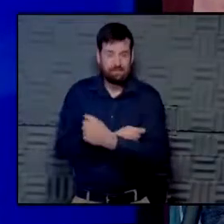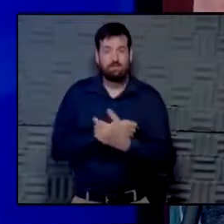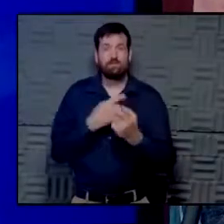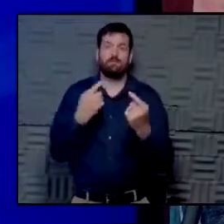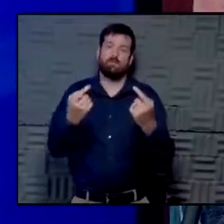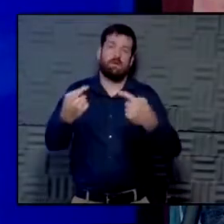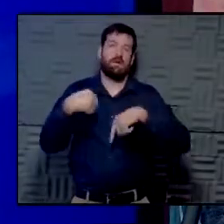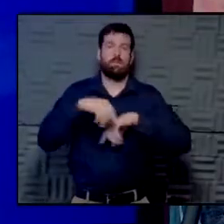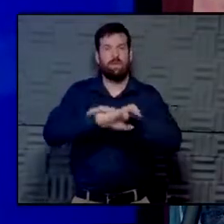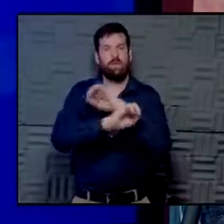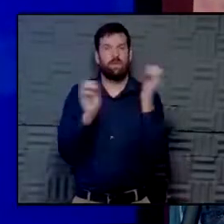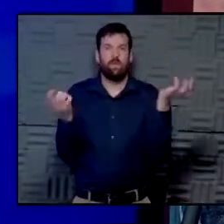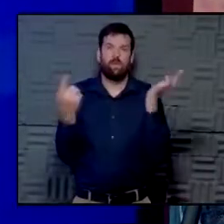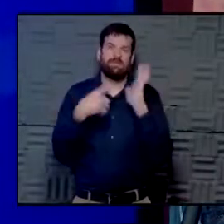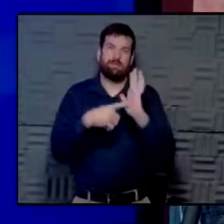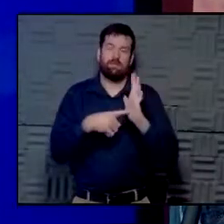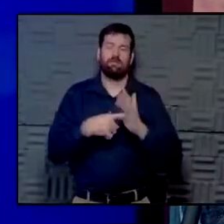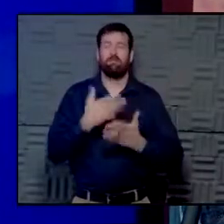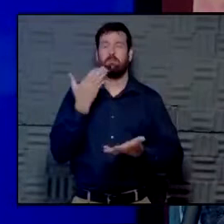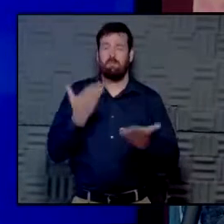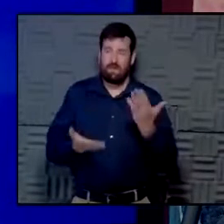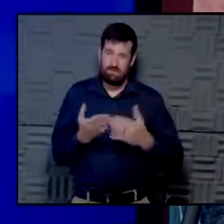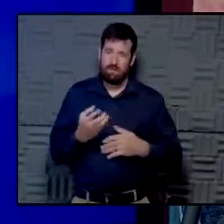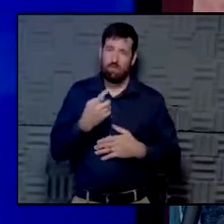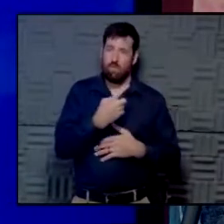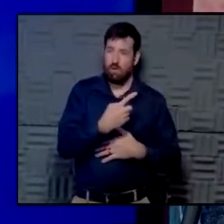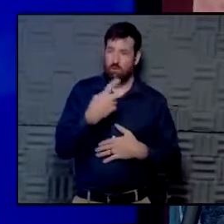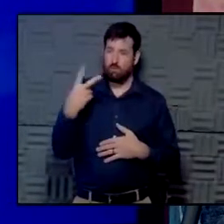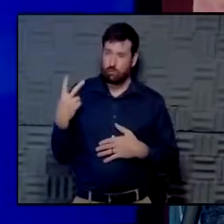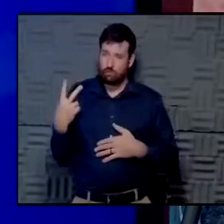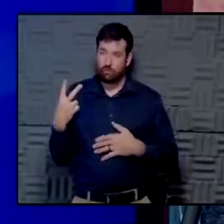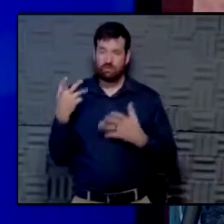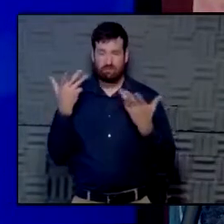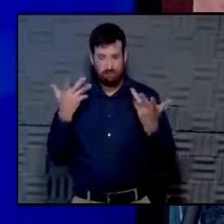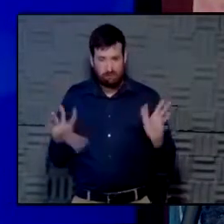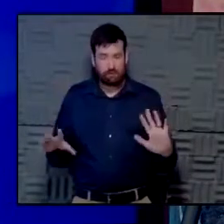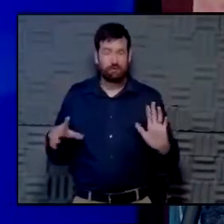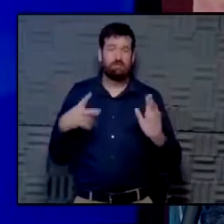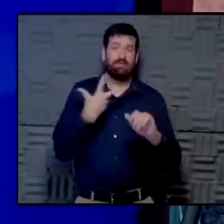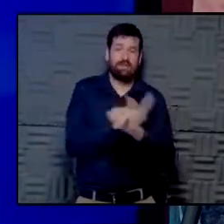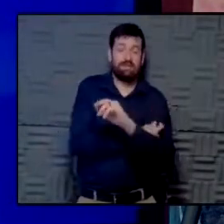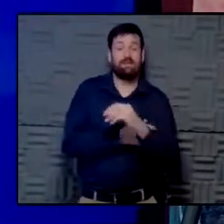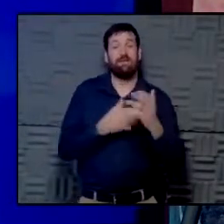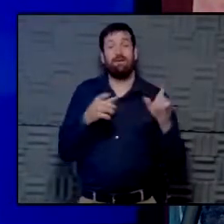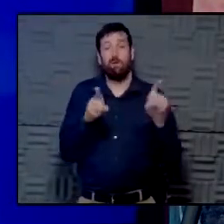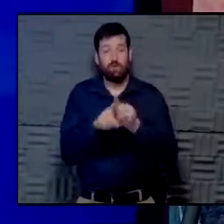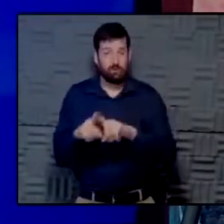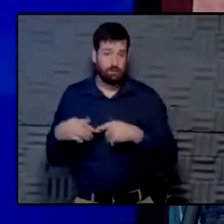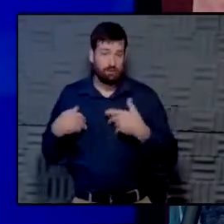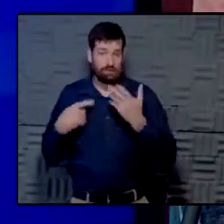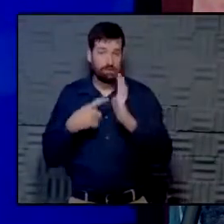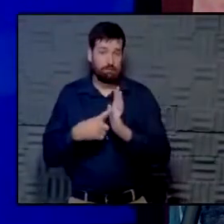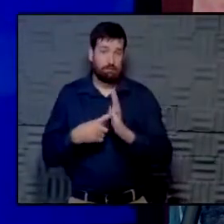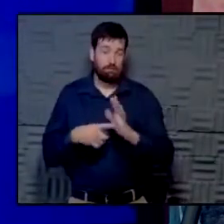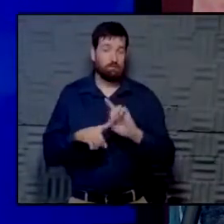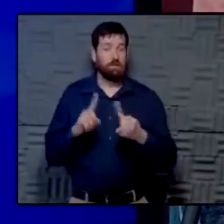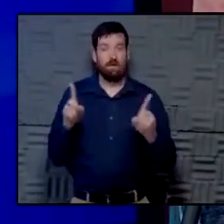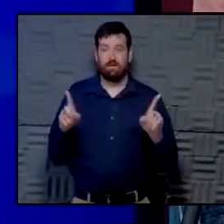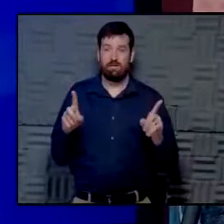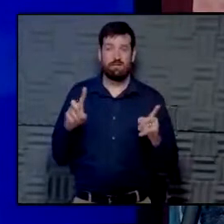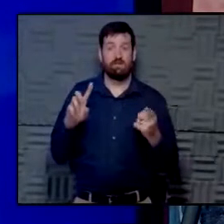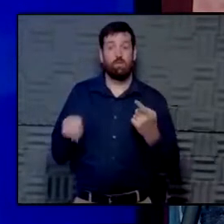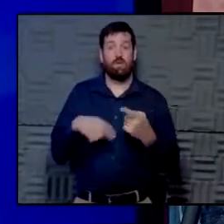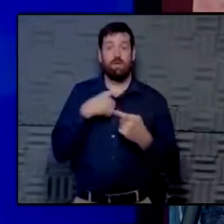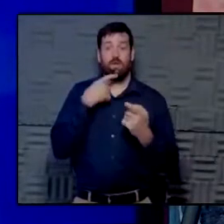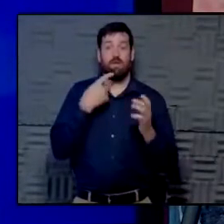is typically what I'm seeing. There may be 1 or 2 cases that I've seen where they've been fully vaccinated and also symptomatic. But when I